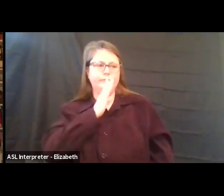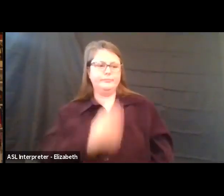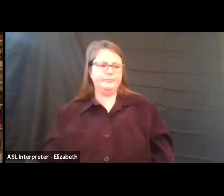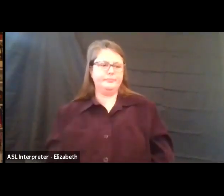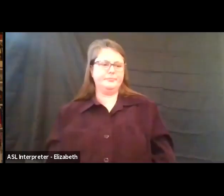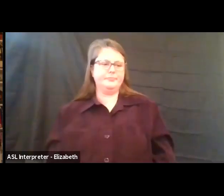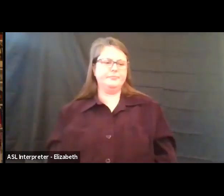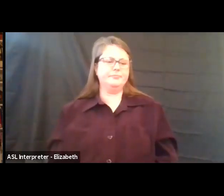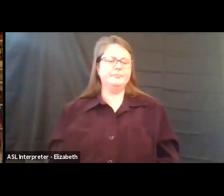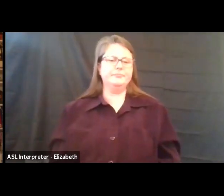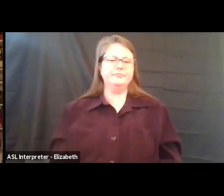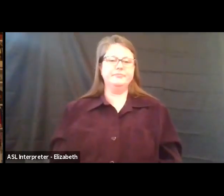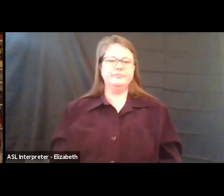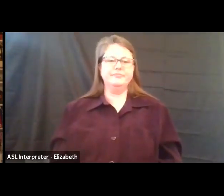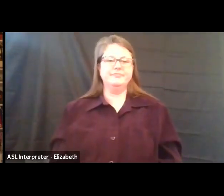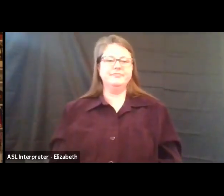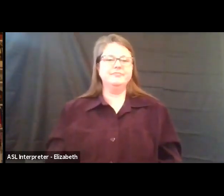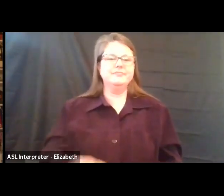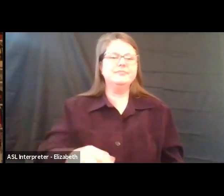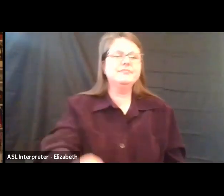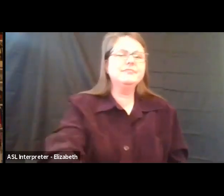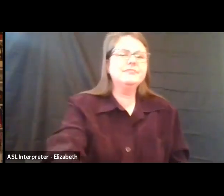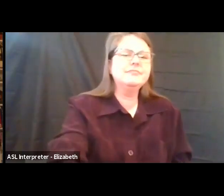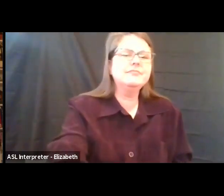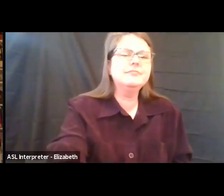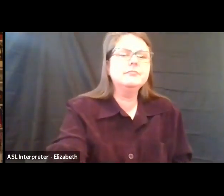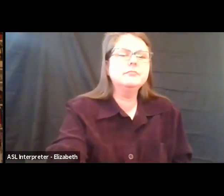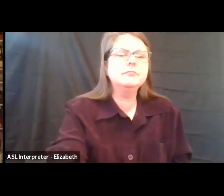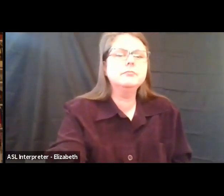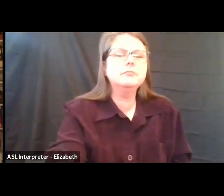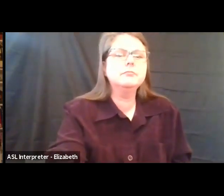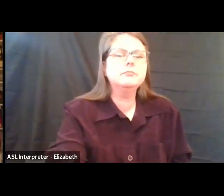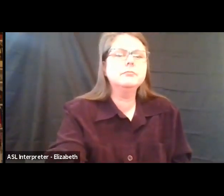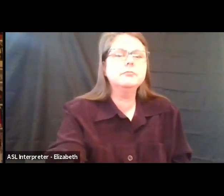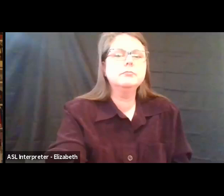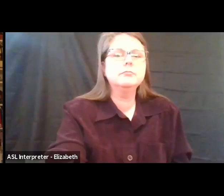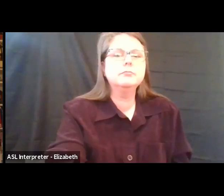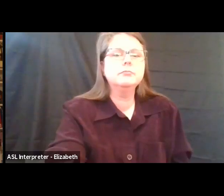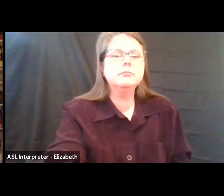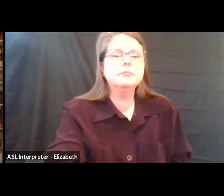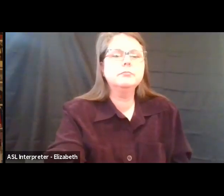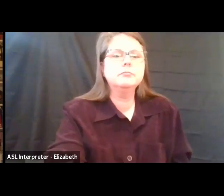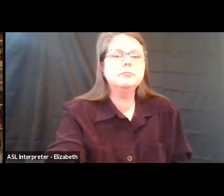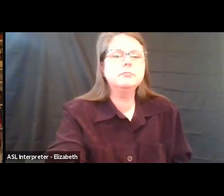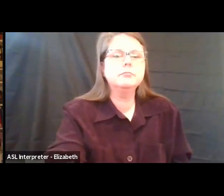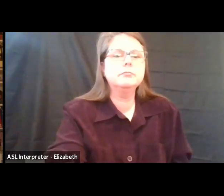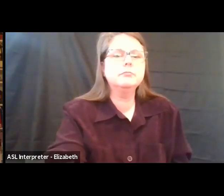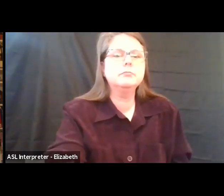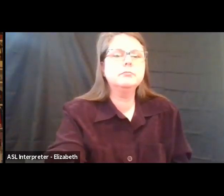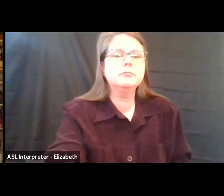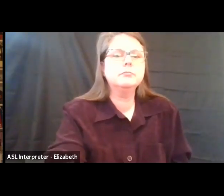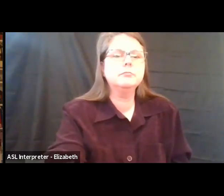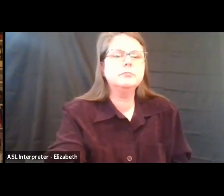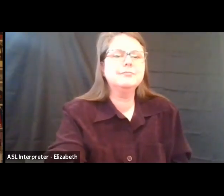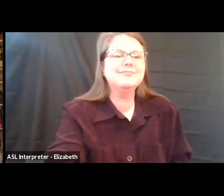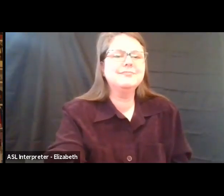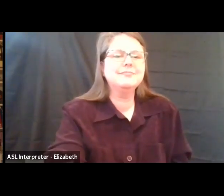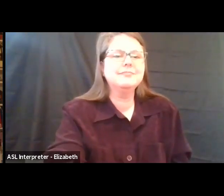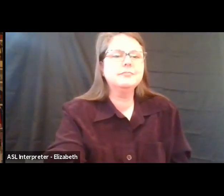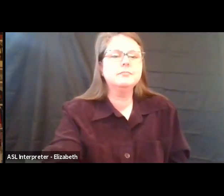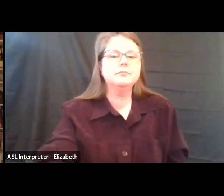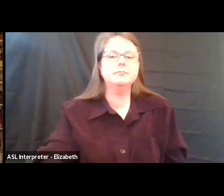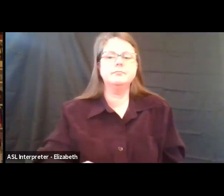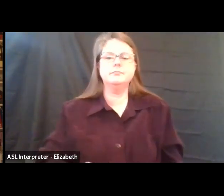de recuperación del incendio para dueños de casas móviles. Bienvenidos, es la representante Pam Marsh.